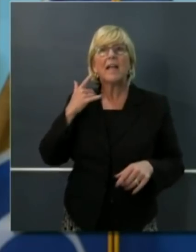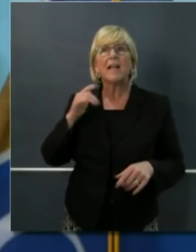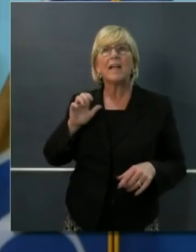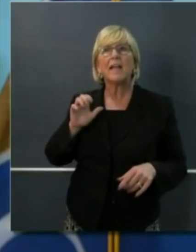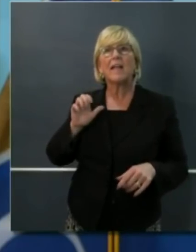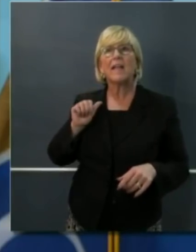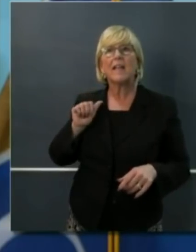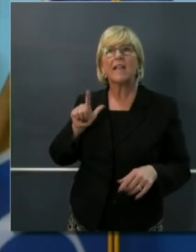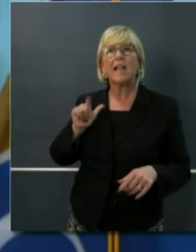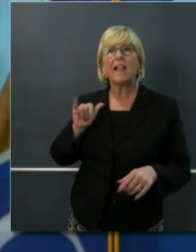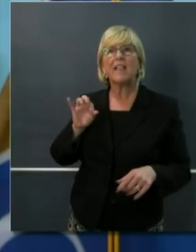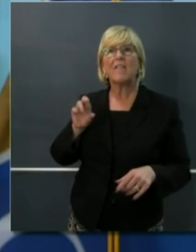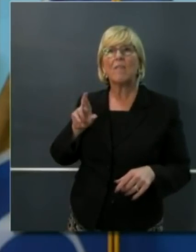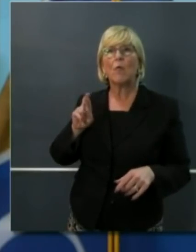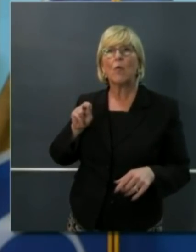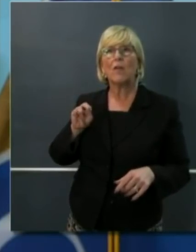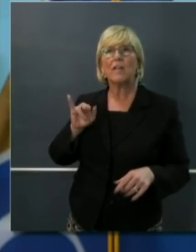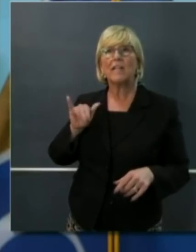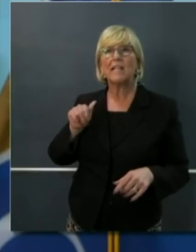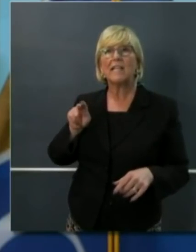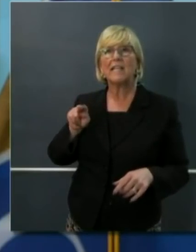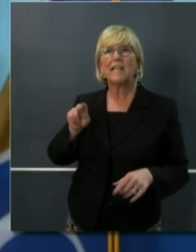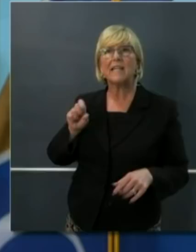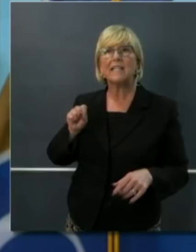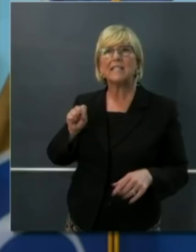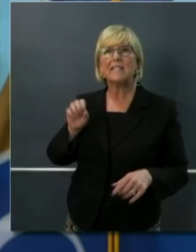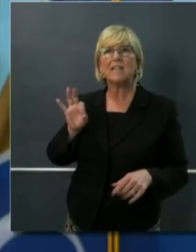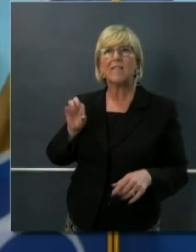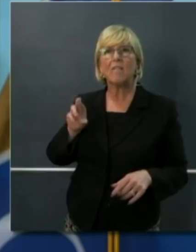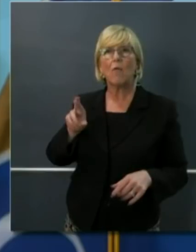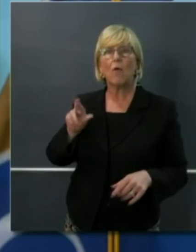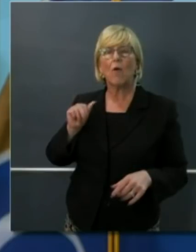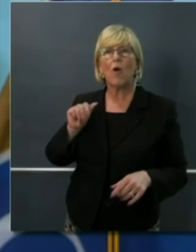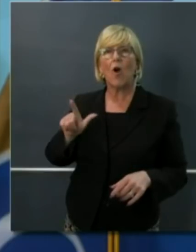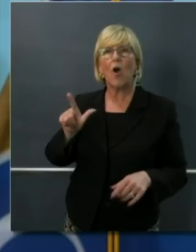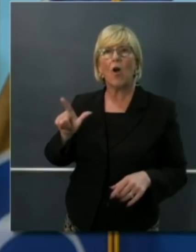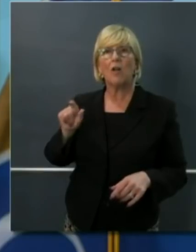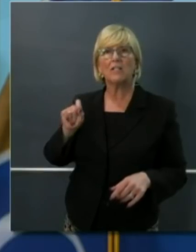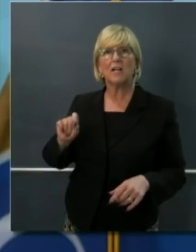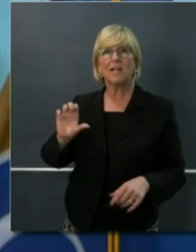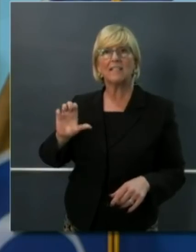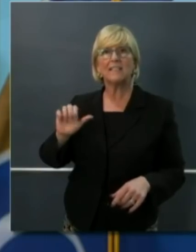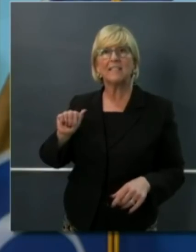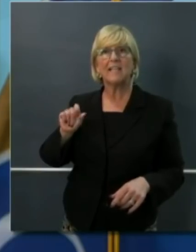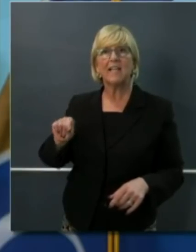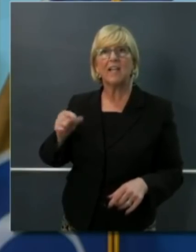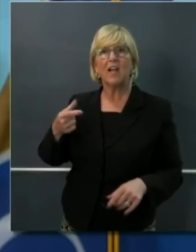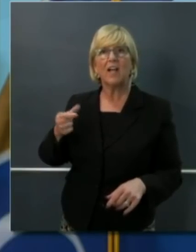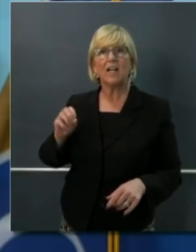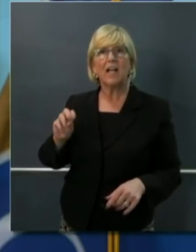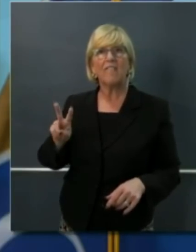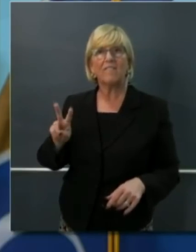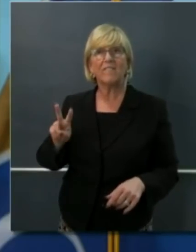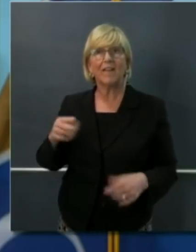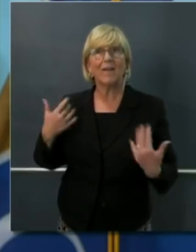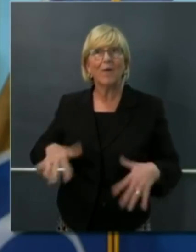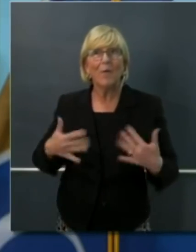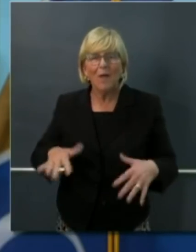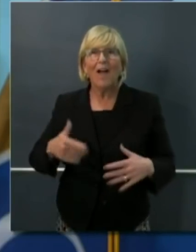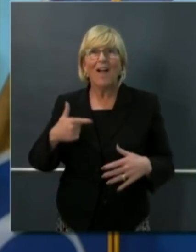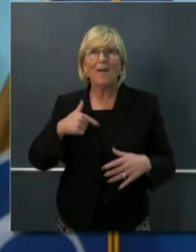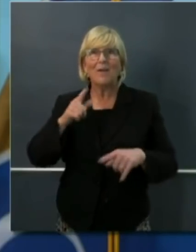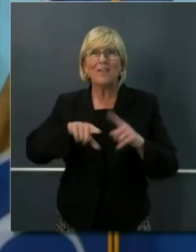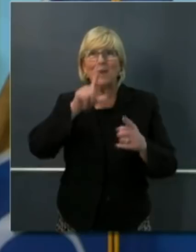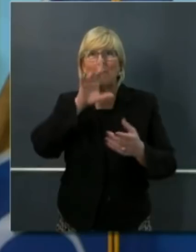all.ca.gov website that have expressed a desire and willingness to volunteer in the state. We were overwhelmed, humbled